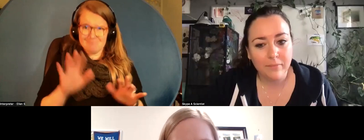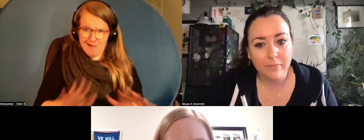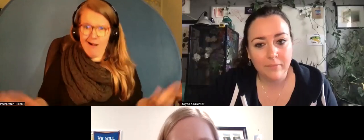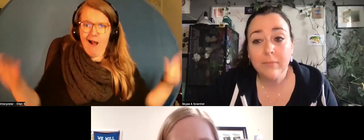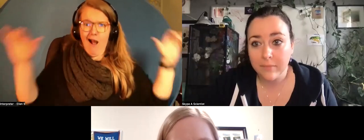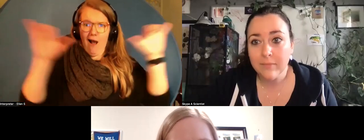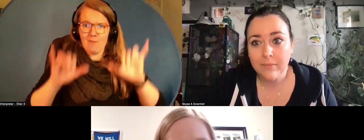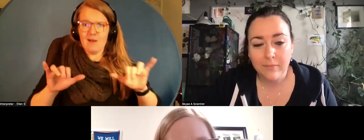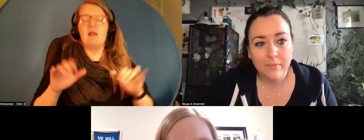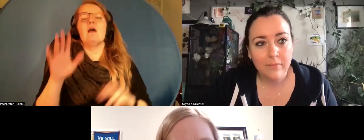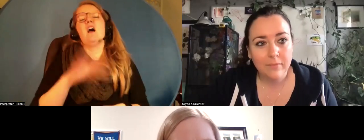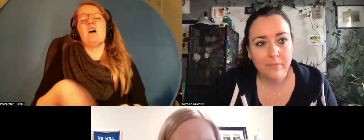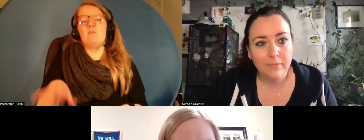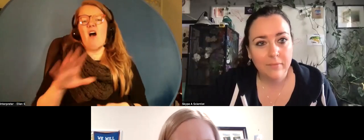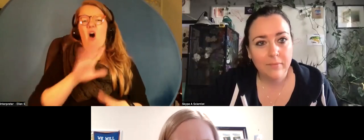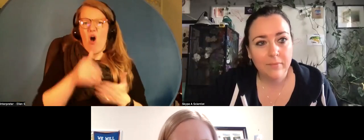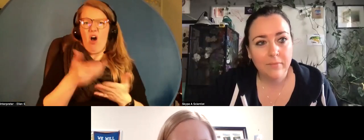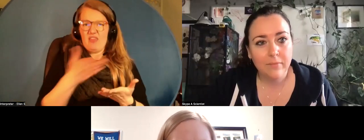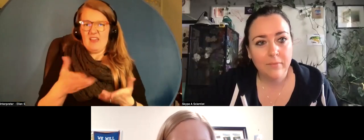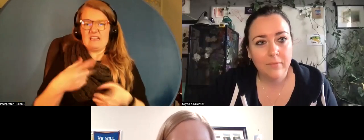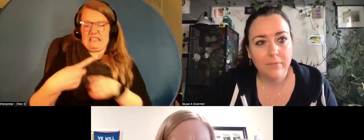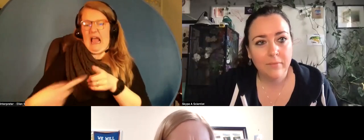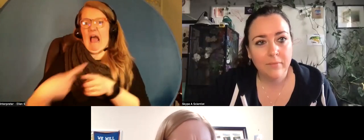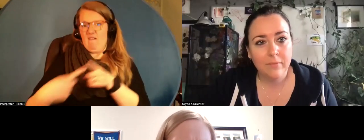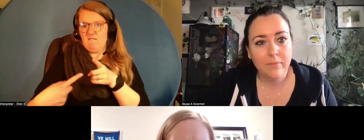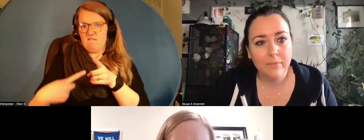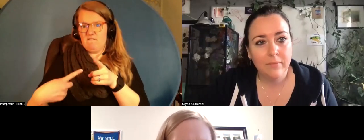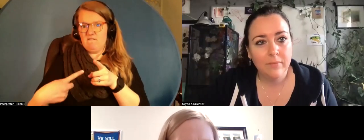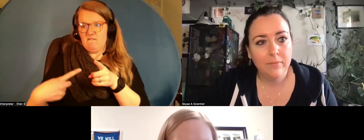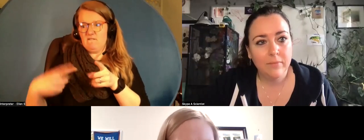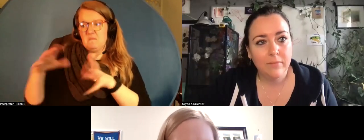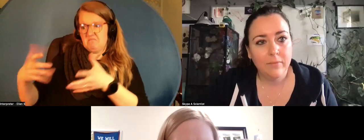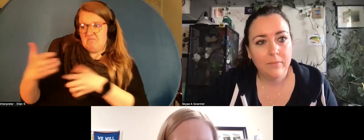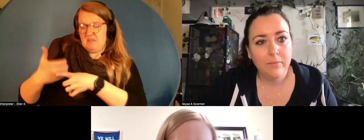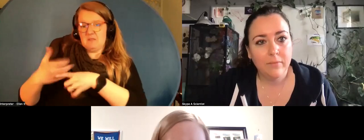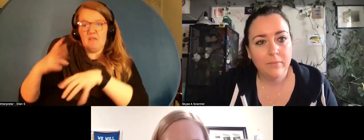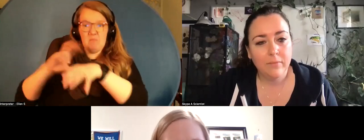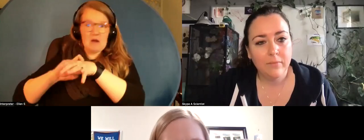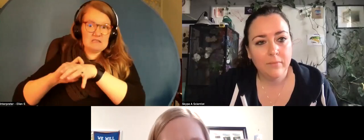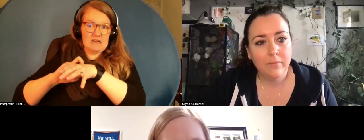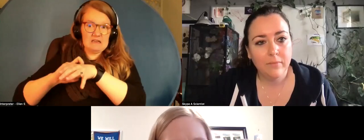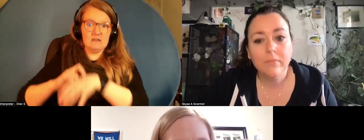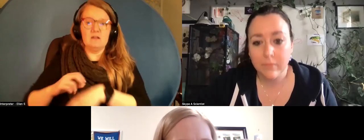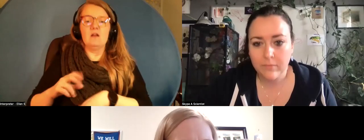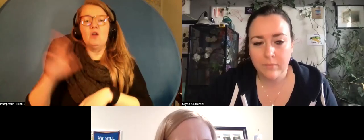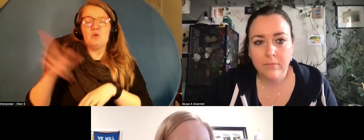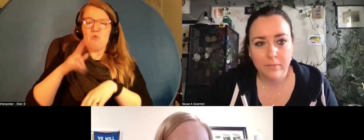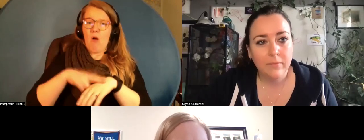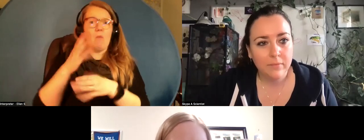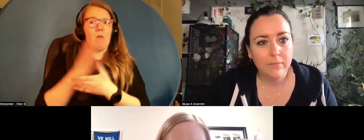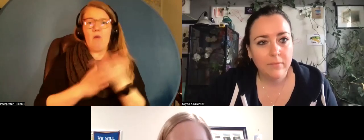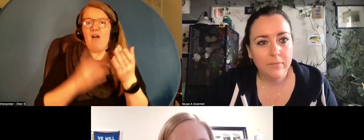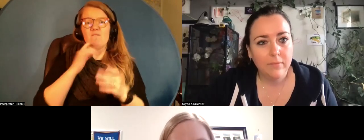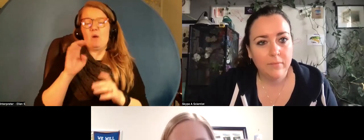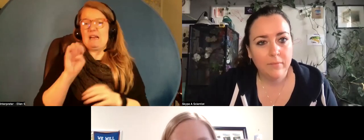have a parasitic lifestyle. And so they are just part of the normal functioning of an ecosystem. And